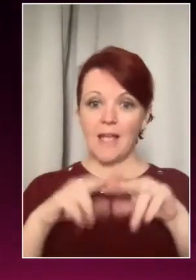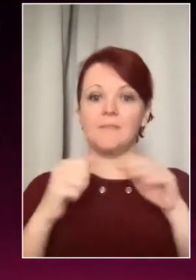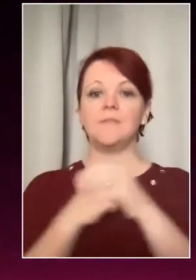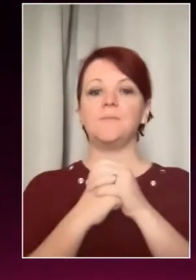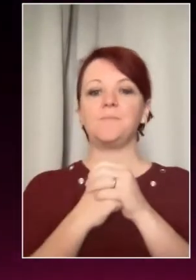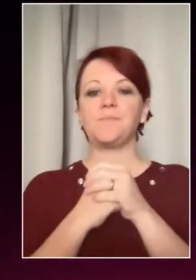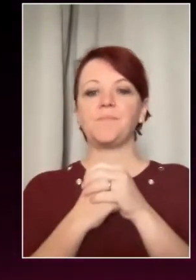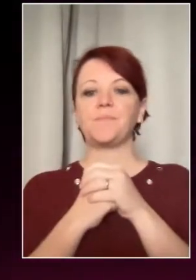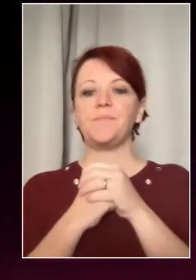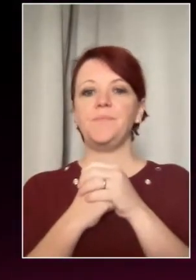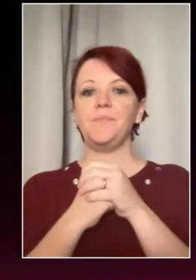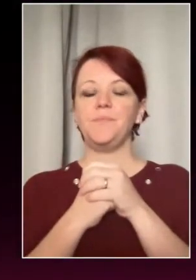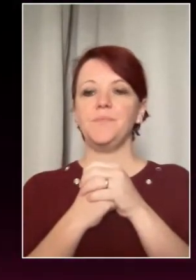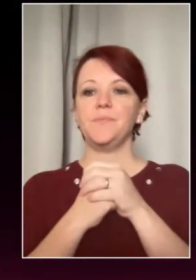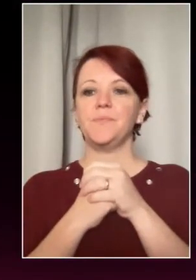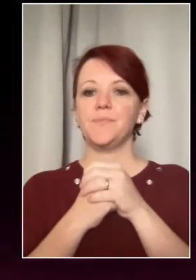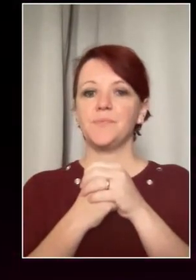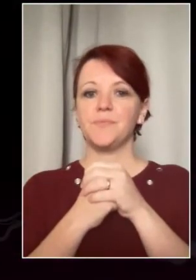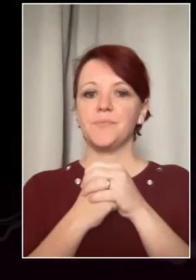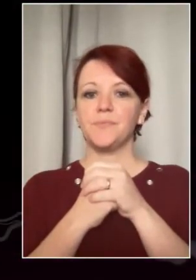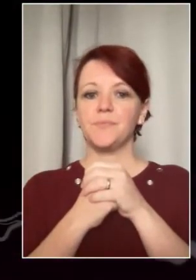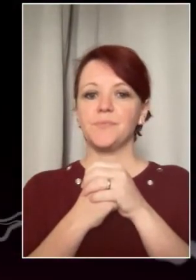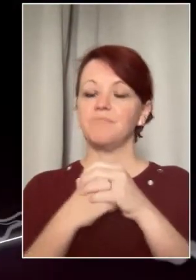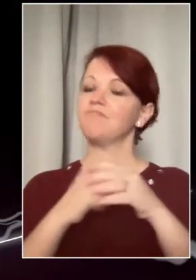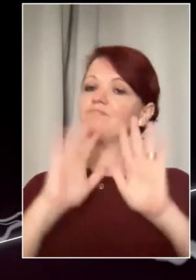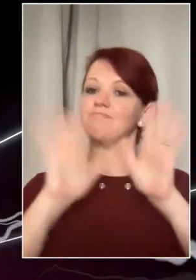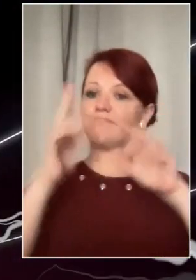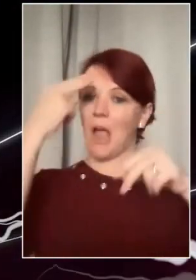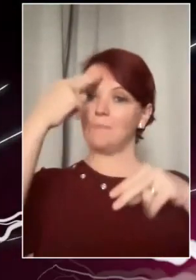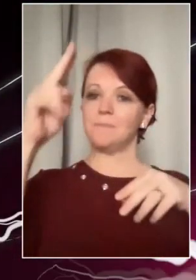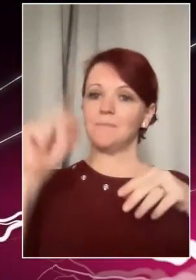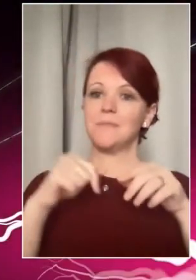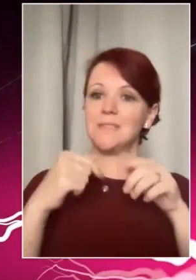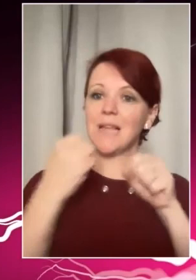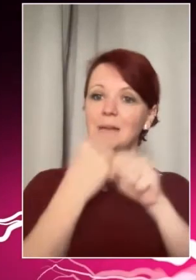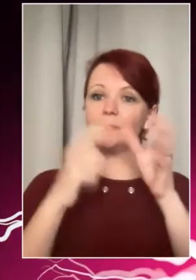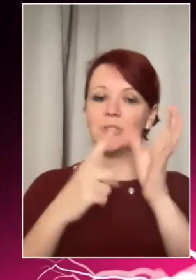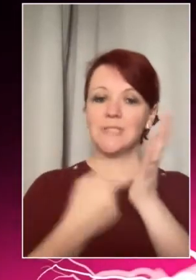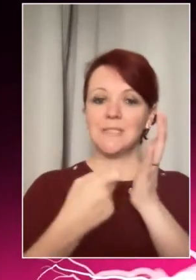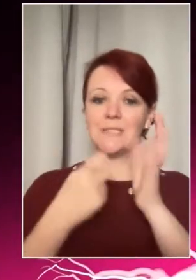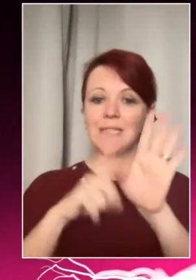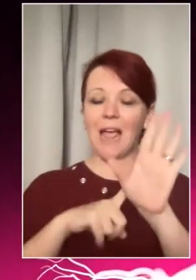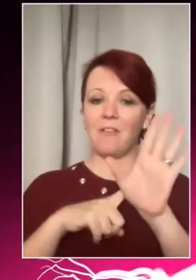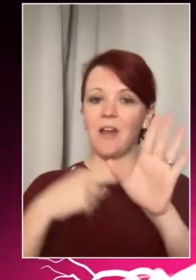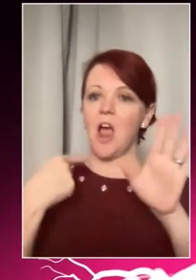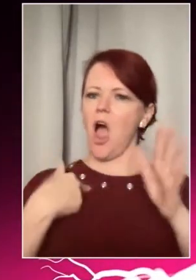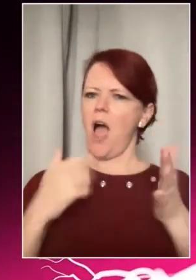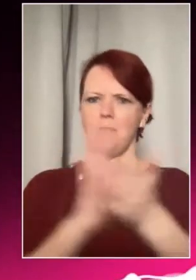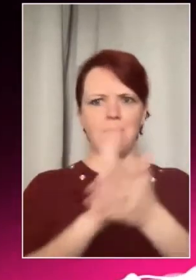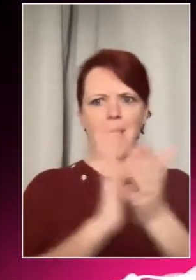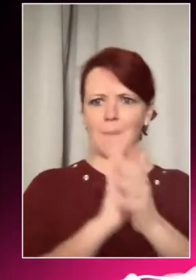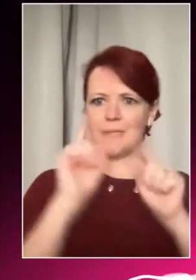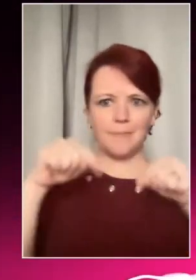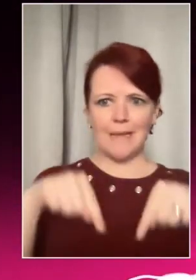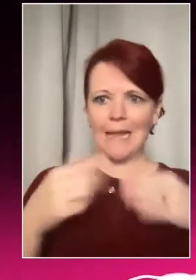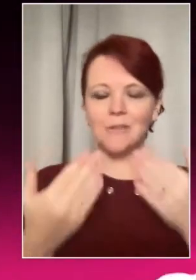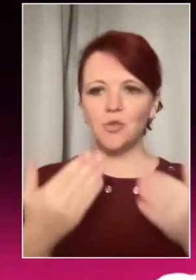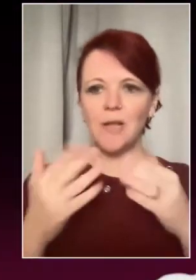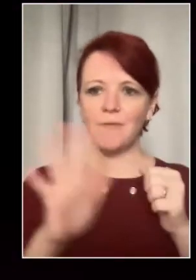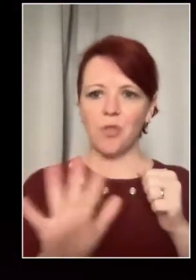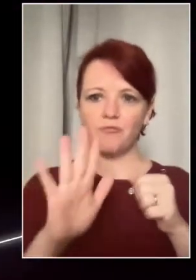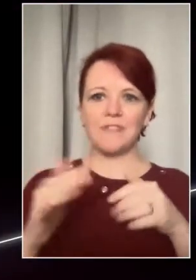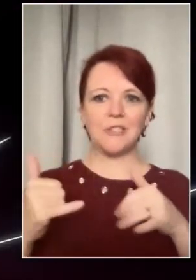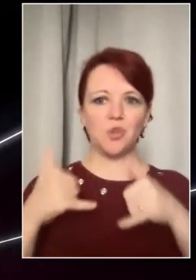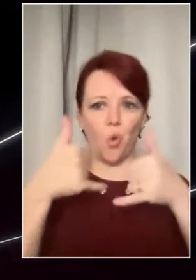Hello, I am Gary Walling for the Royal Air Force Apprenticeships Management Team. I'm delighted to join you at today's regional award ceremony to